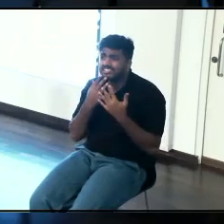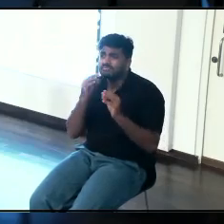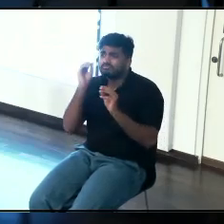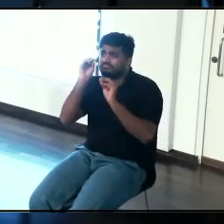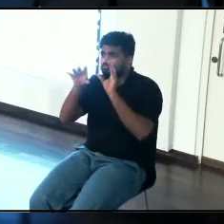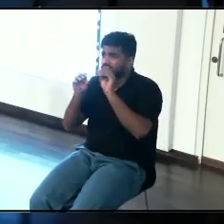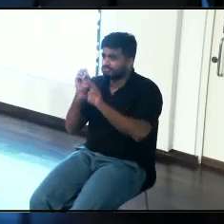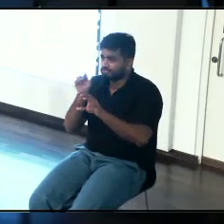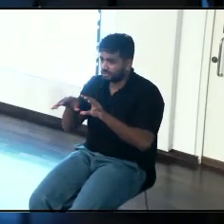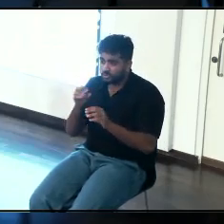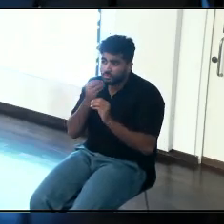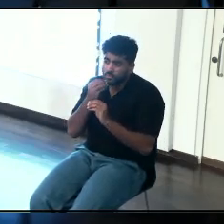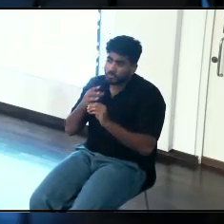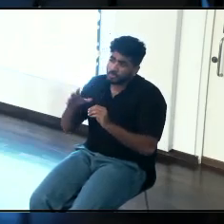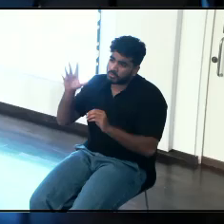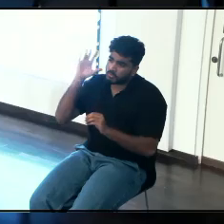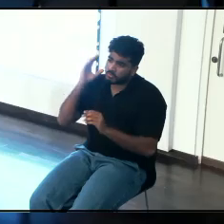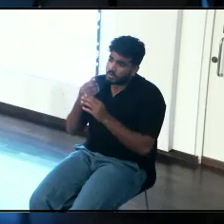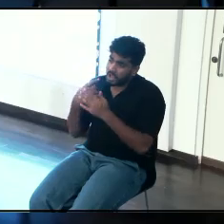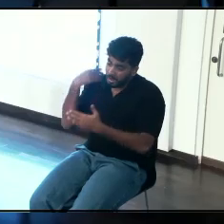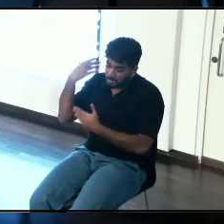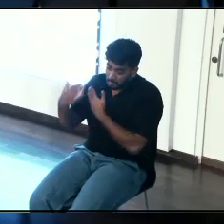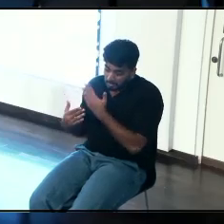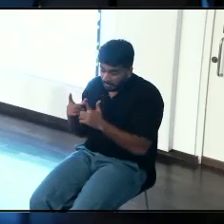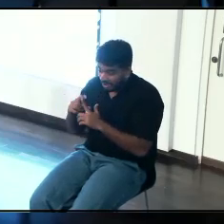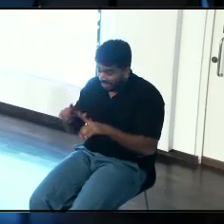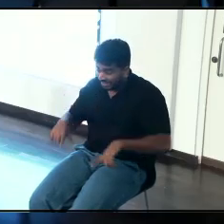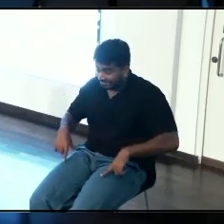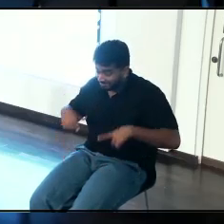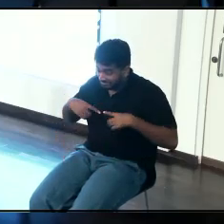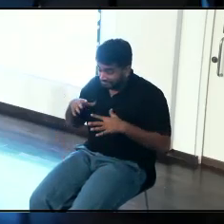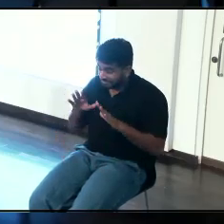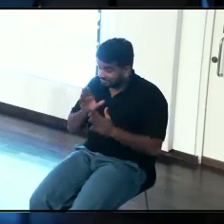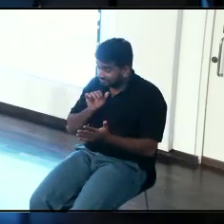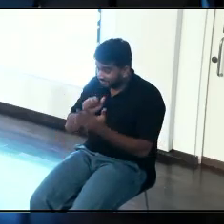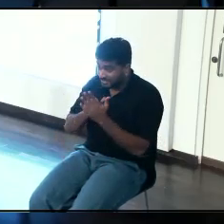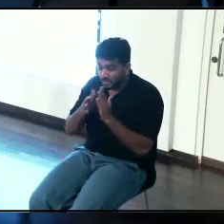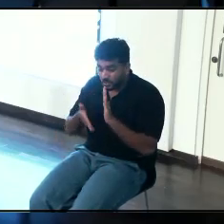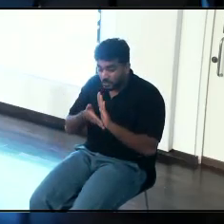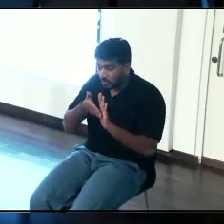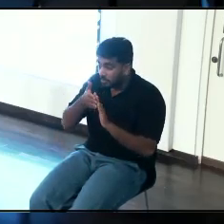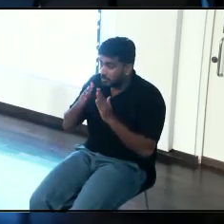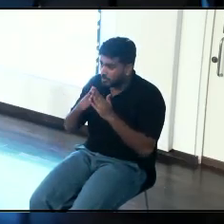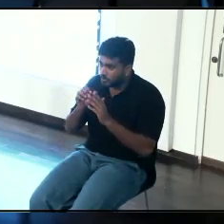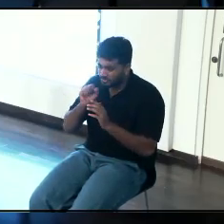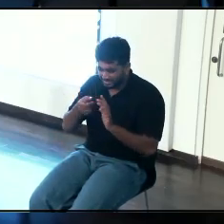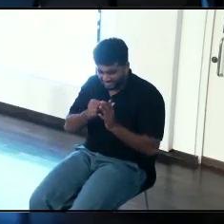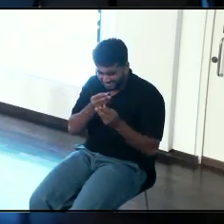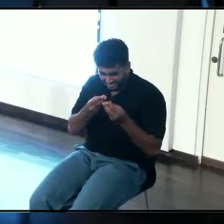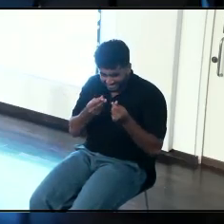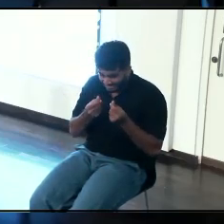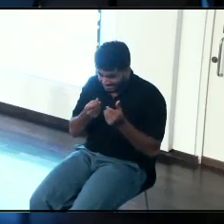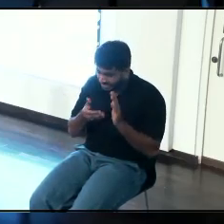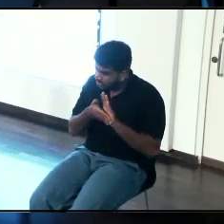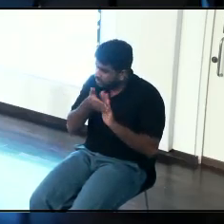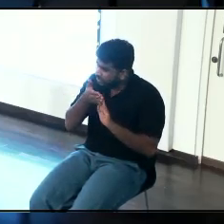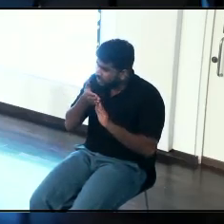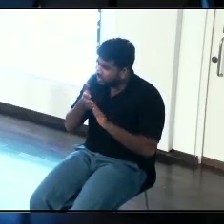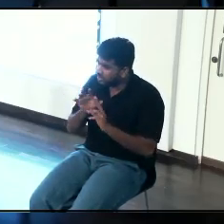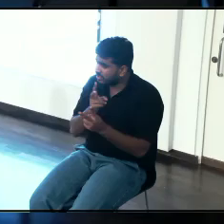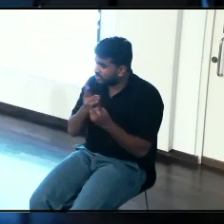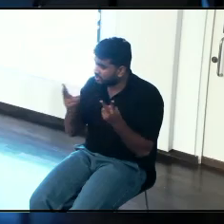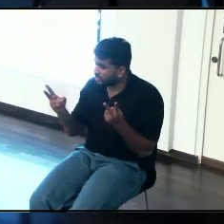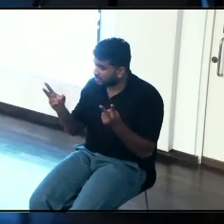them, the old portraits of ancestors that hang on those walls, the ceramics, everything has a story and